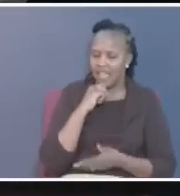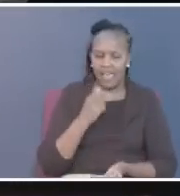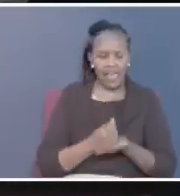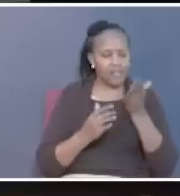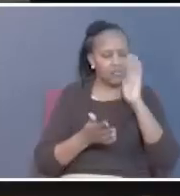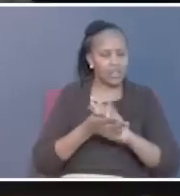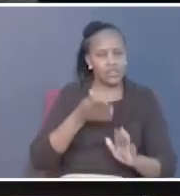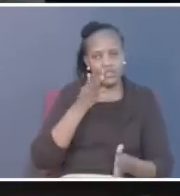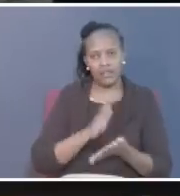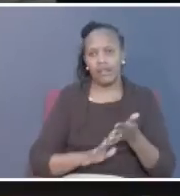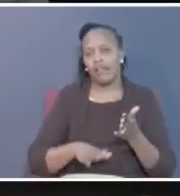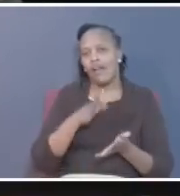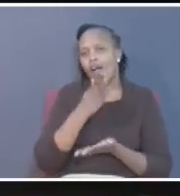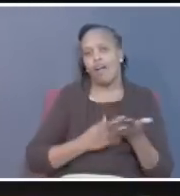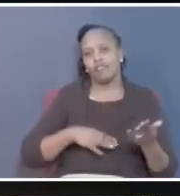and half dead.